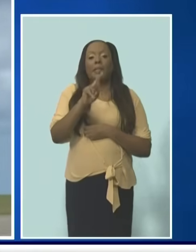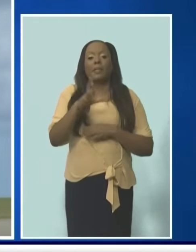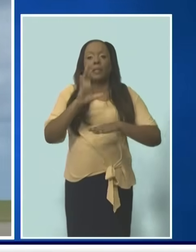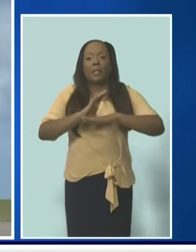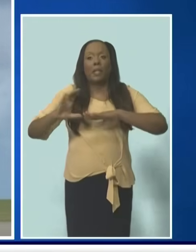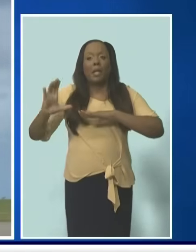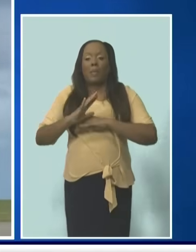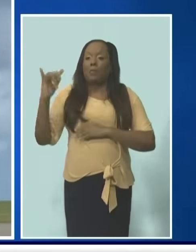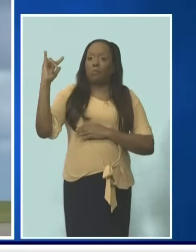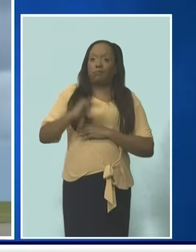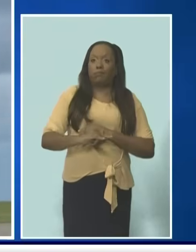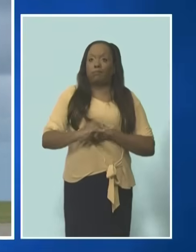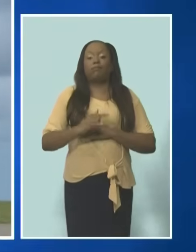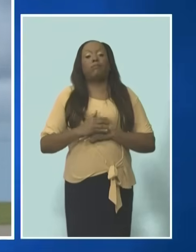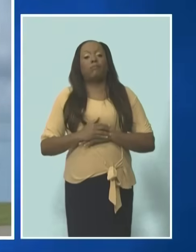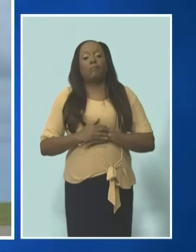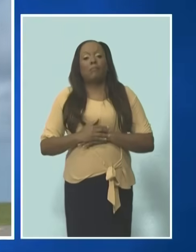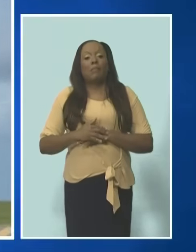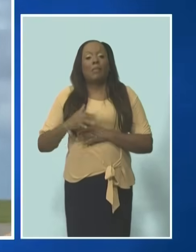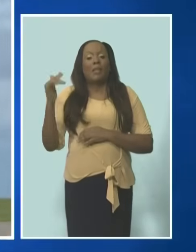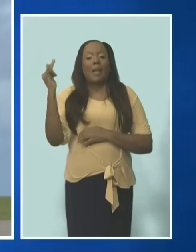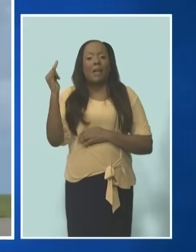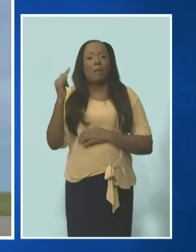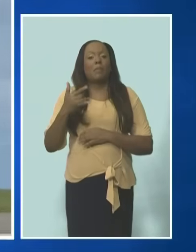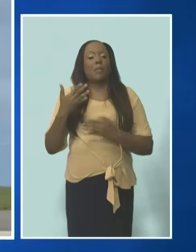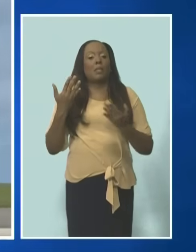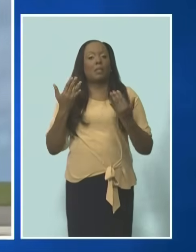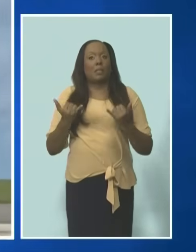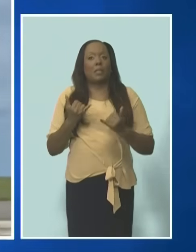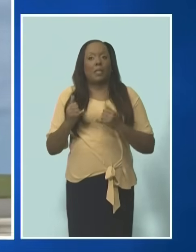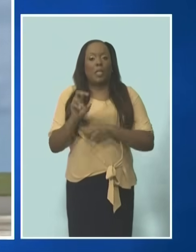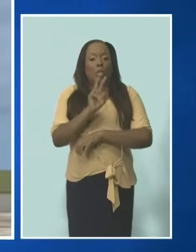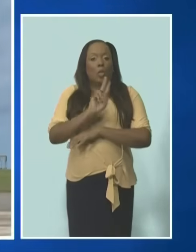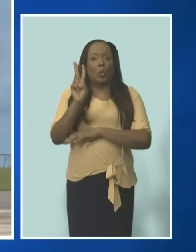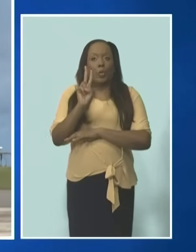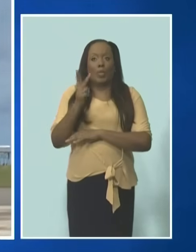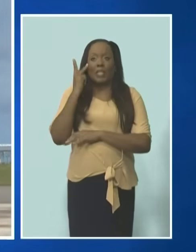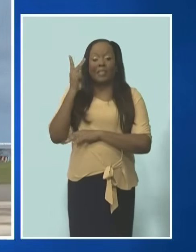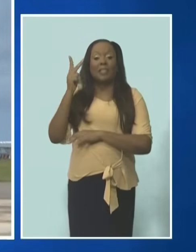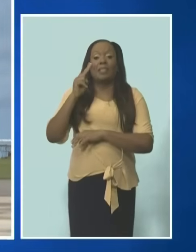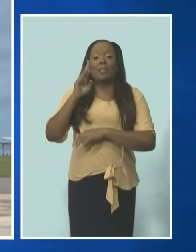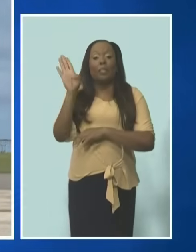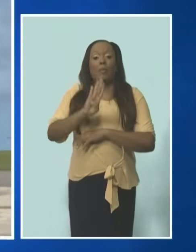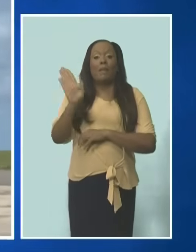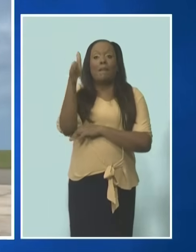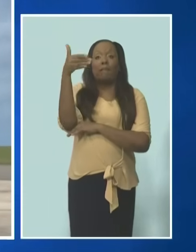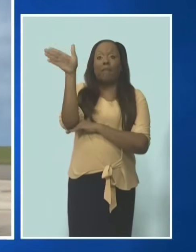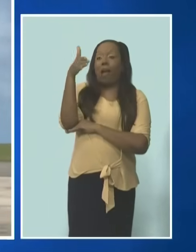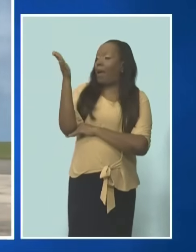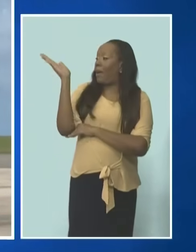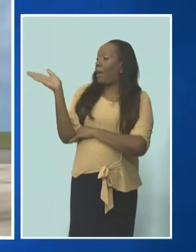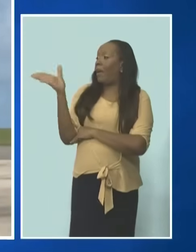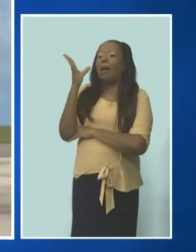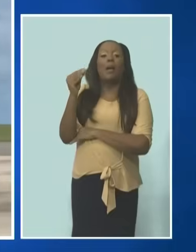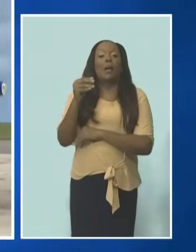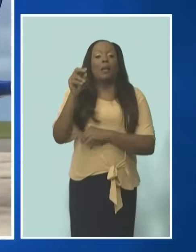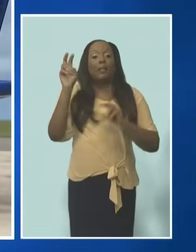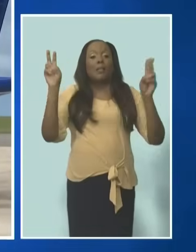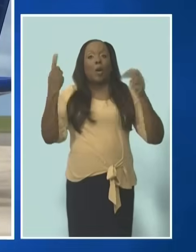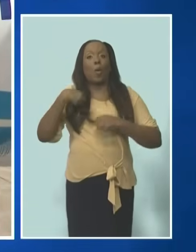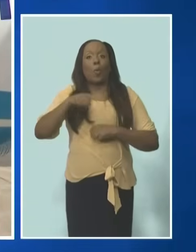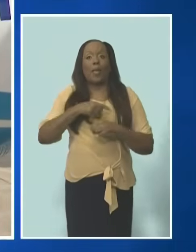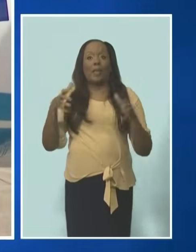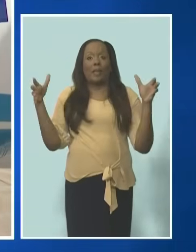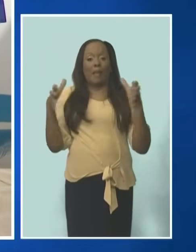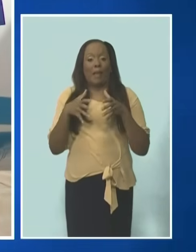Adams International Airport around 2 p.m., proudly displaying the national flag on its tail and the We Gatherin logo on the main